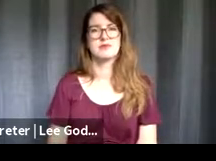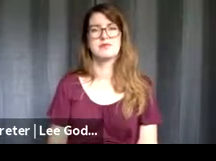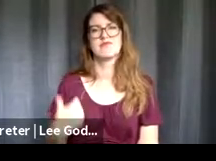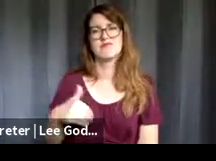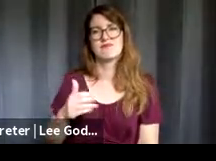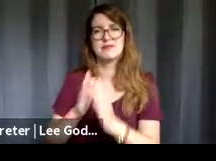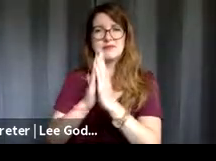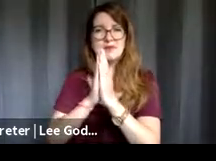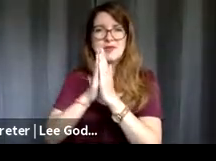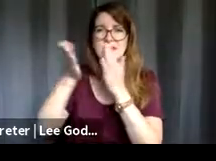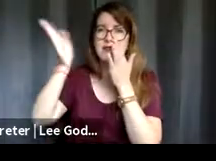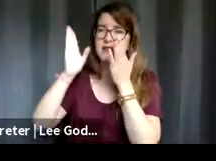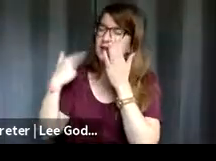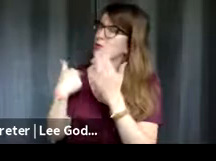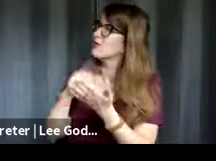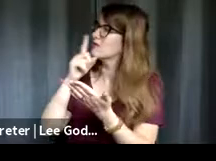grateful